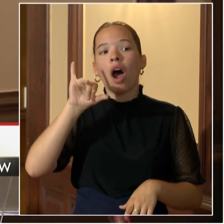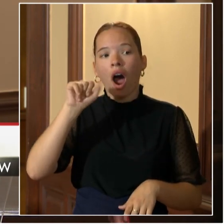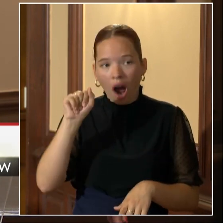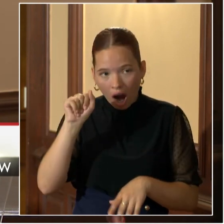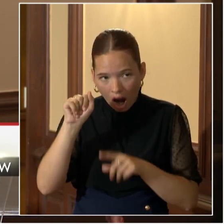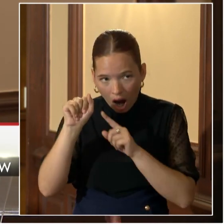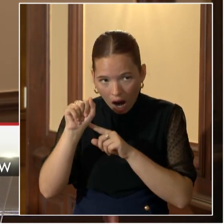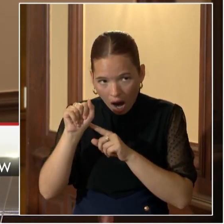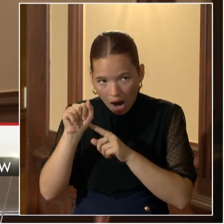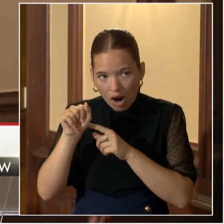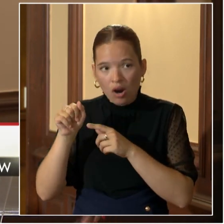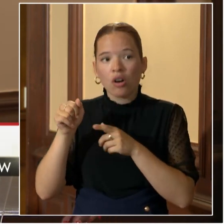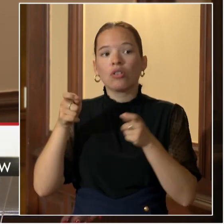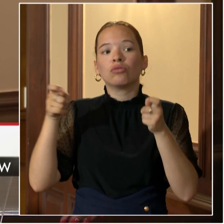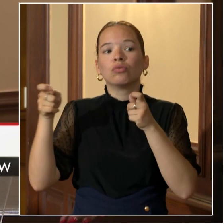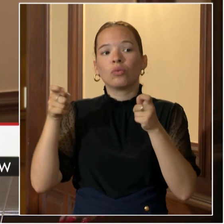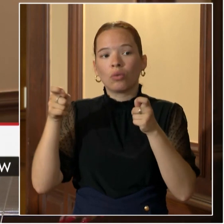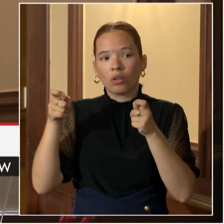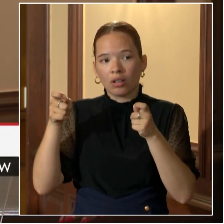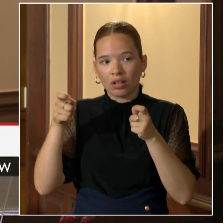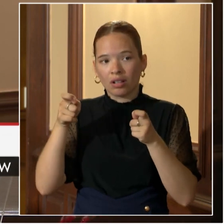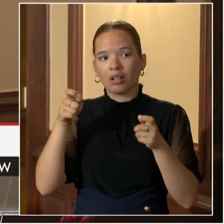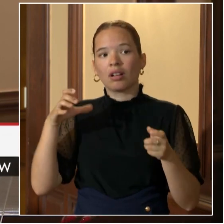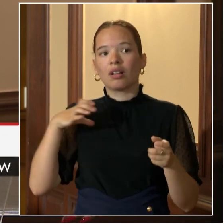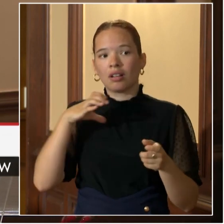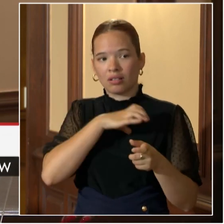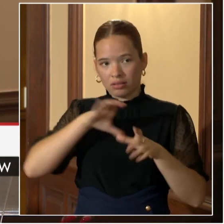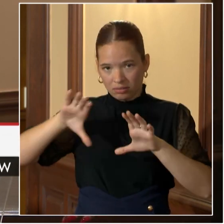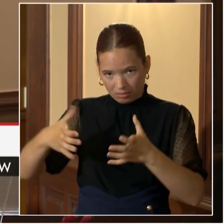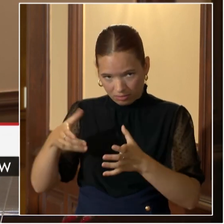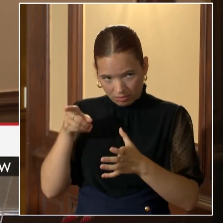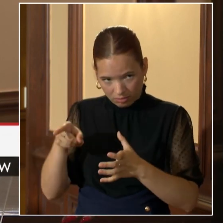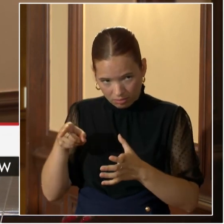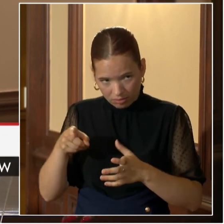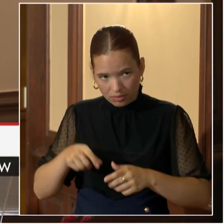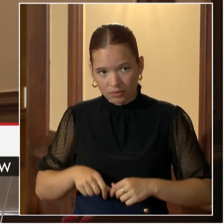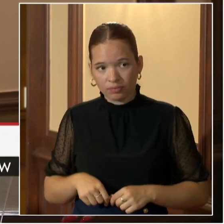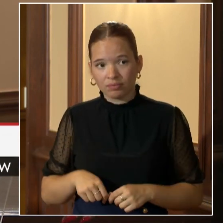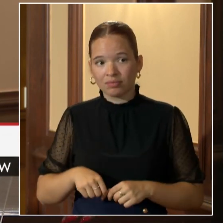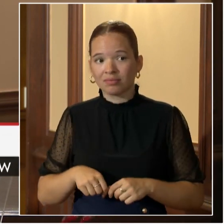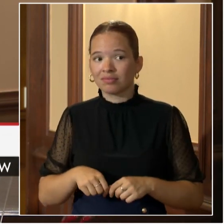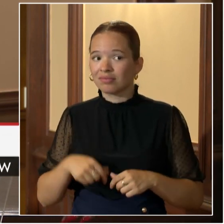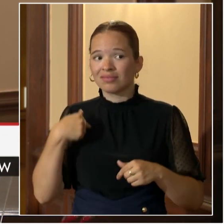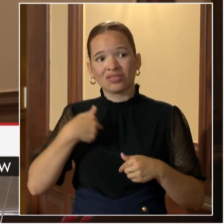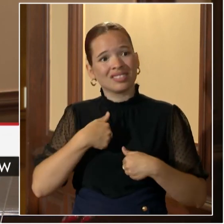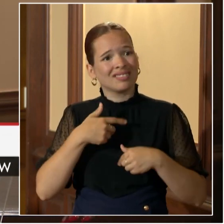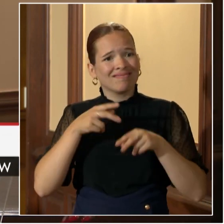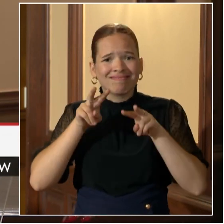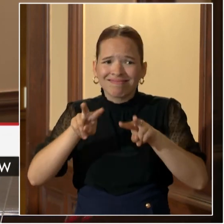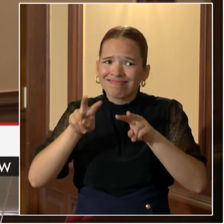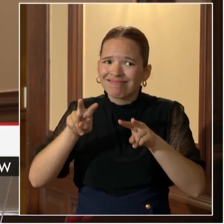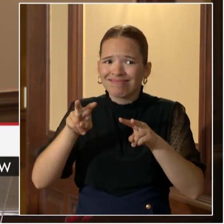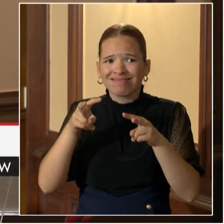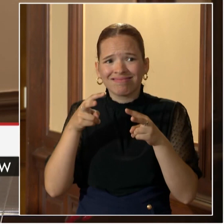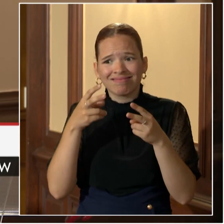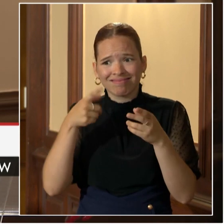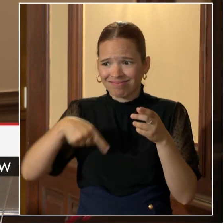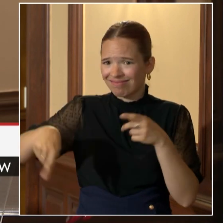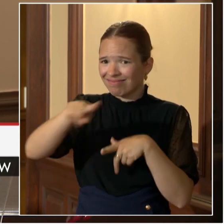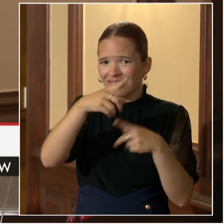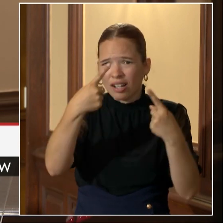We are excited about our accomplishments, and we look forward to, the remainder of